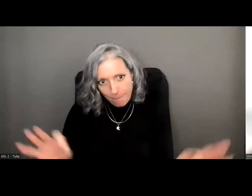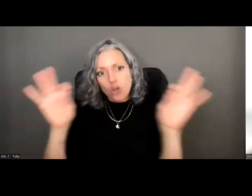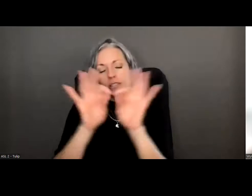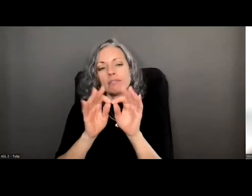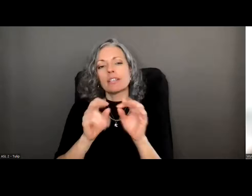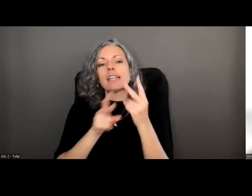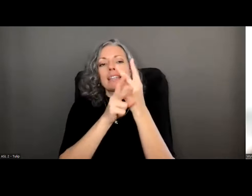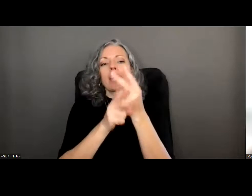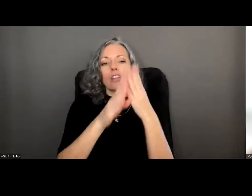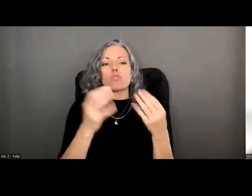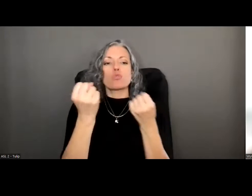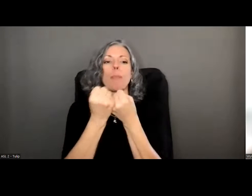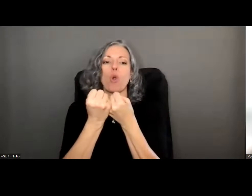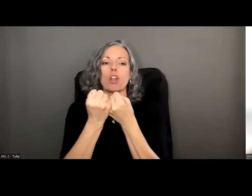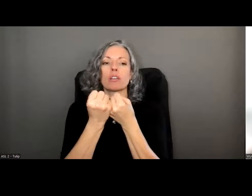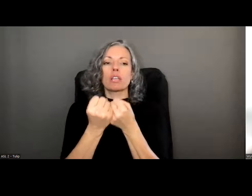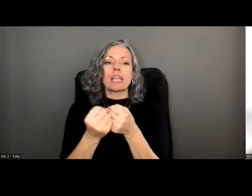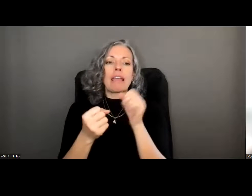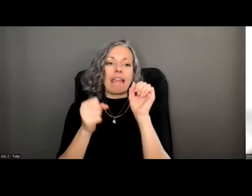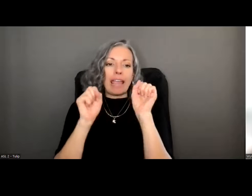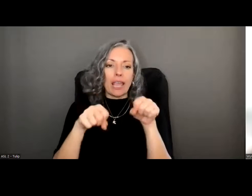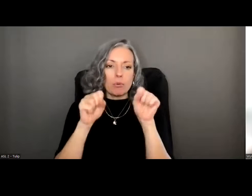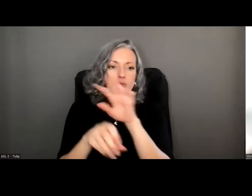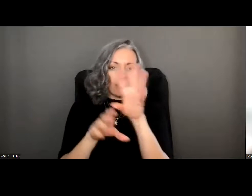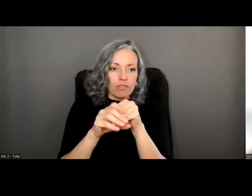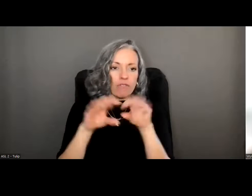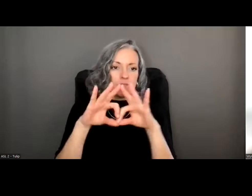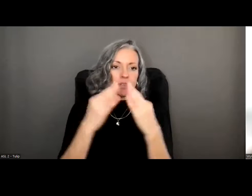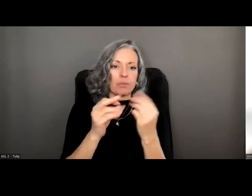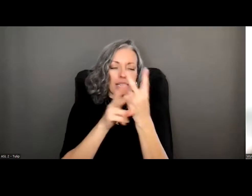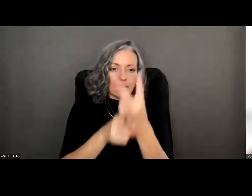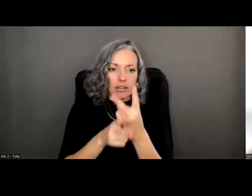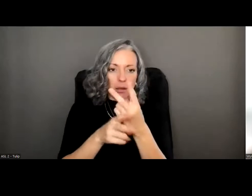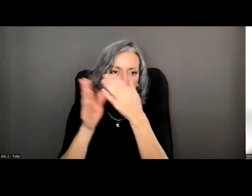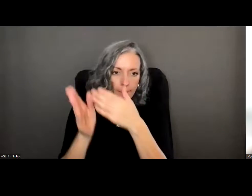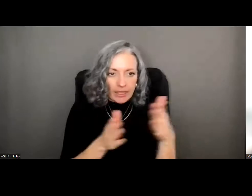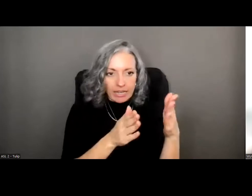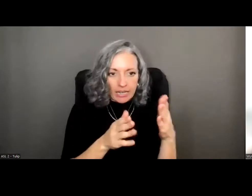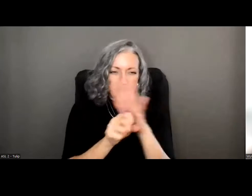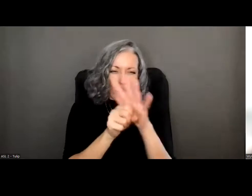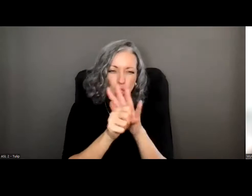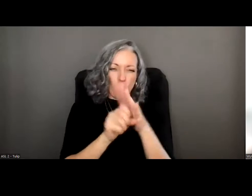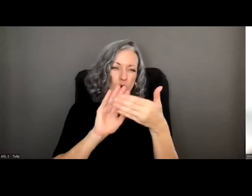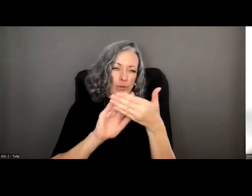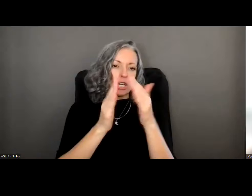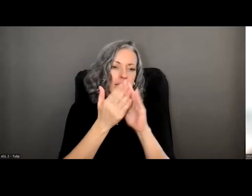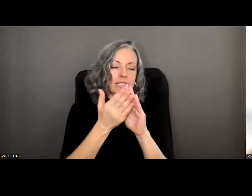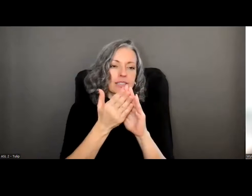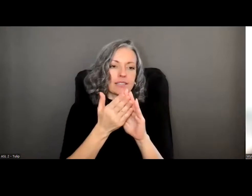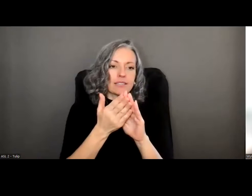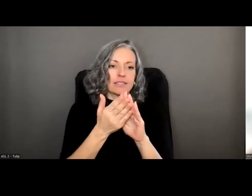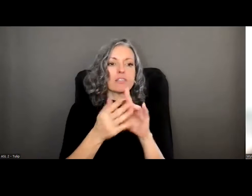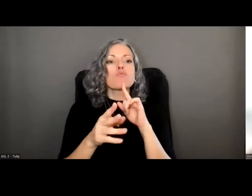support. We should be able to incorporate family caregiving into planning, into local communities. Ensure